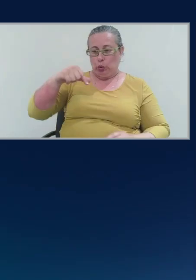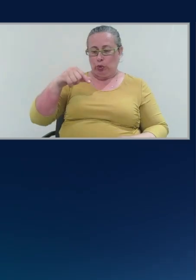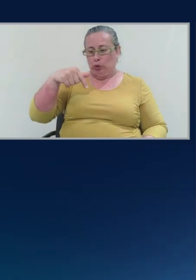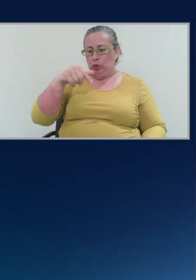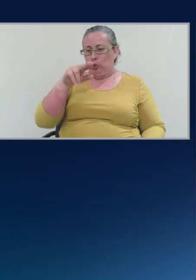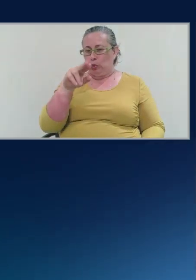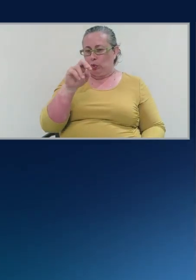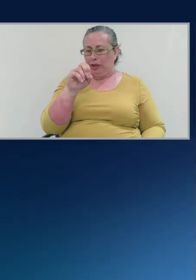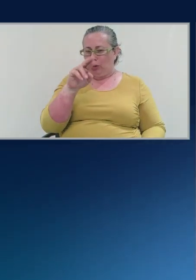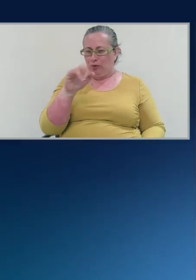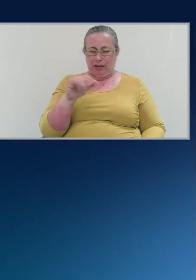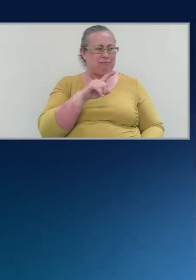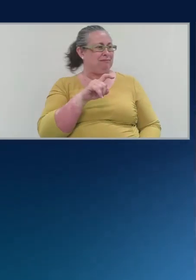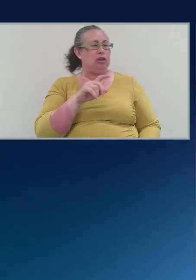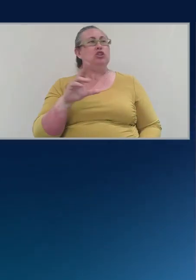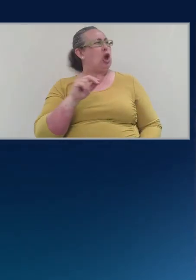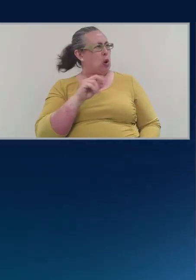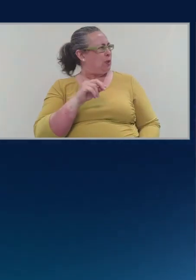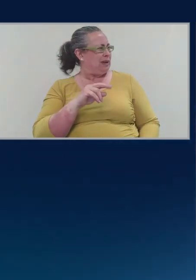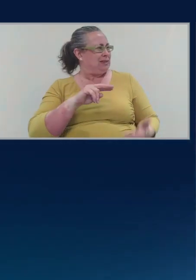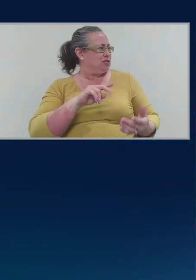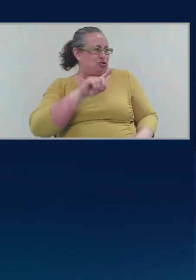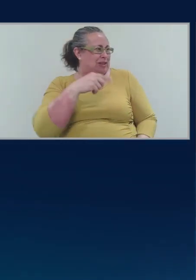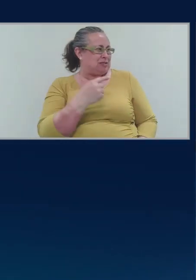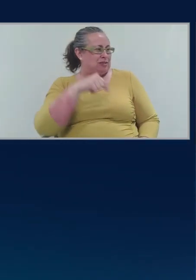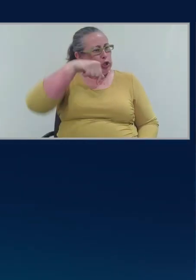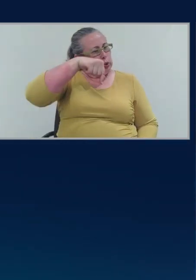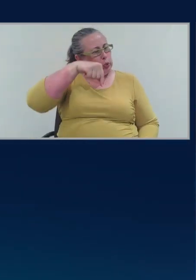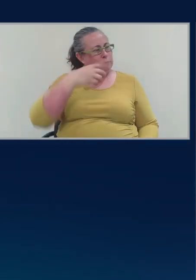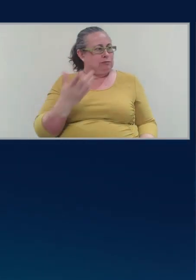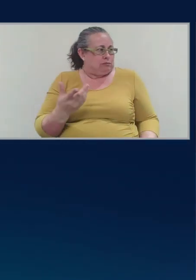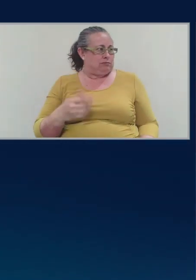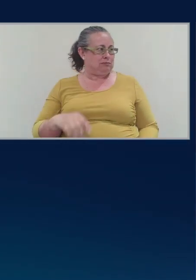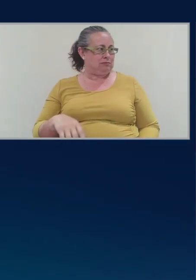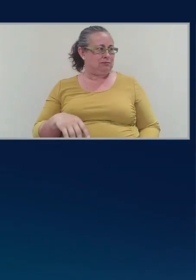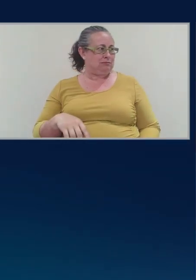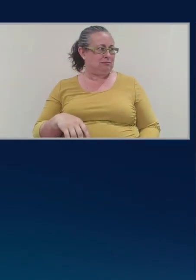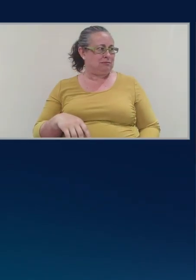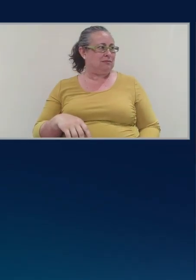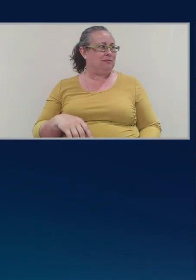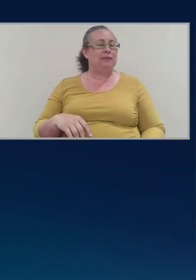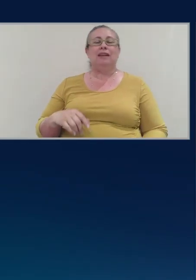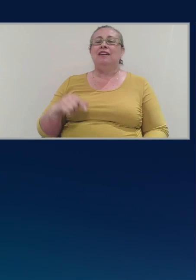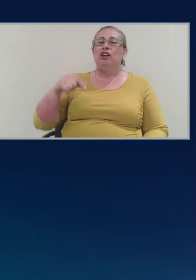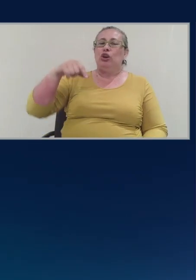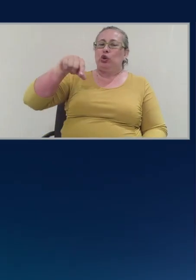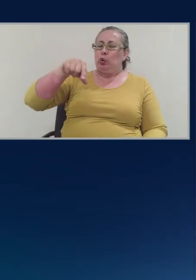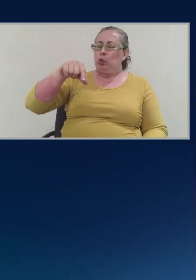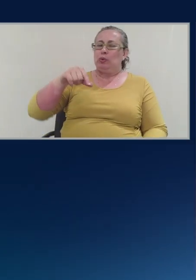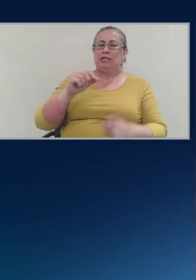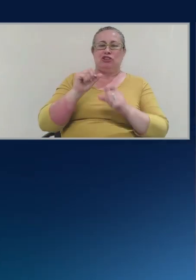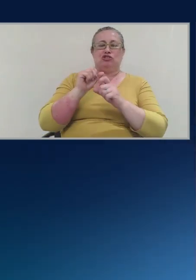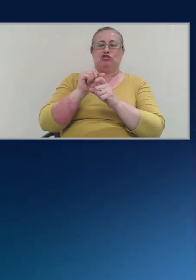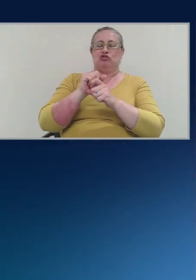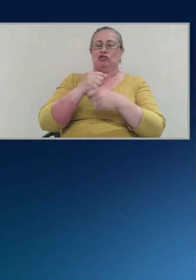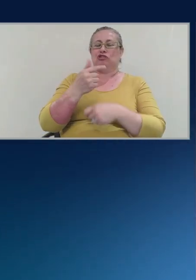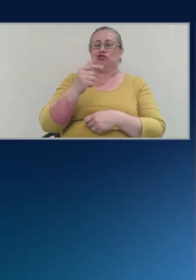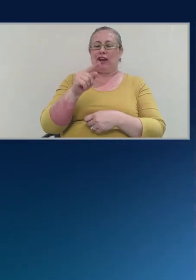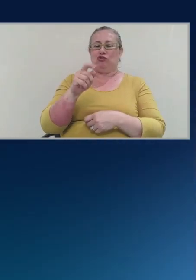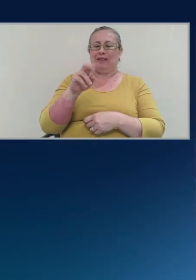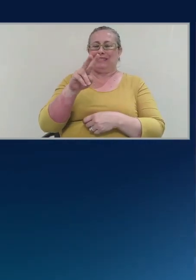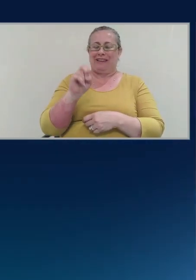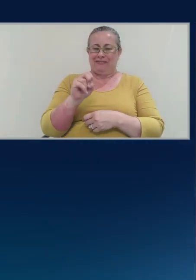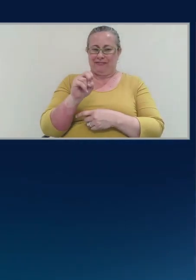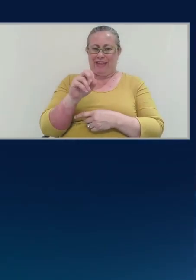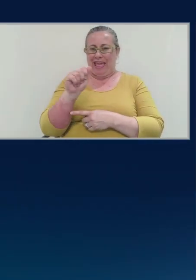it stands for Q. Got it. Amazon Q. Okay. Q is a generative AI assistant, Right. right? And